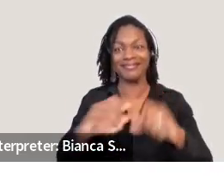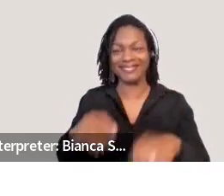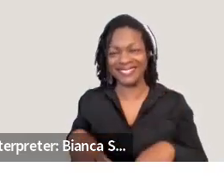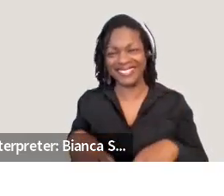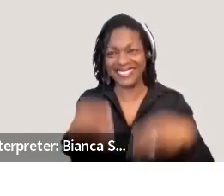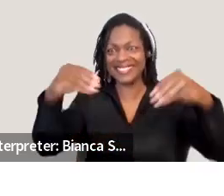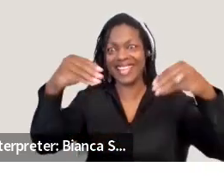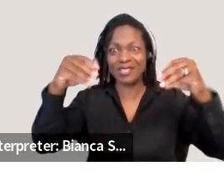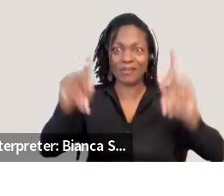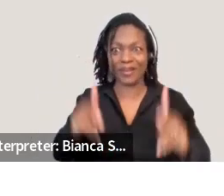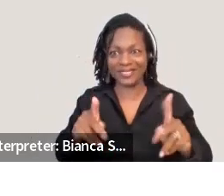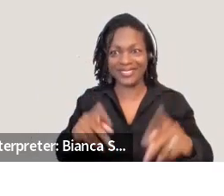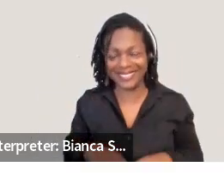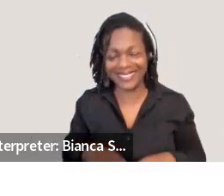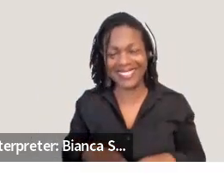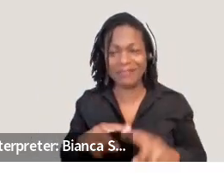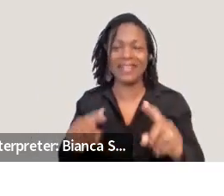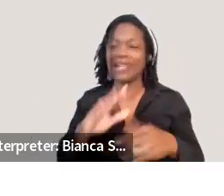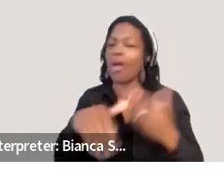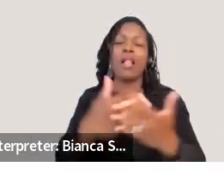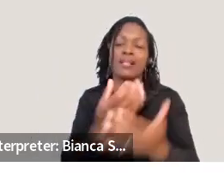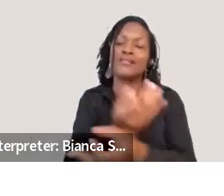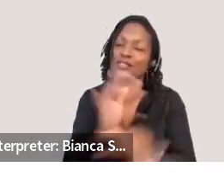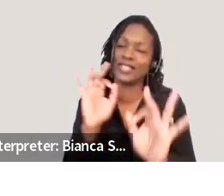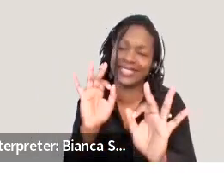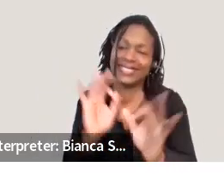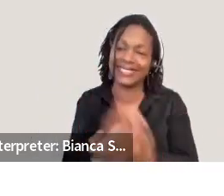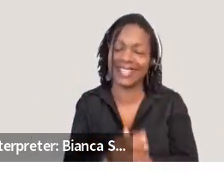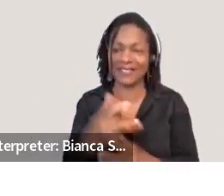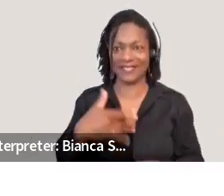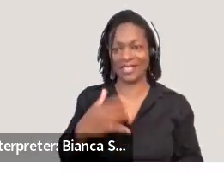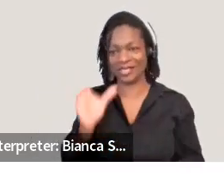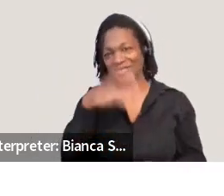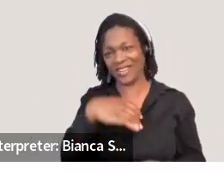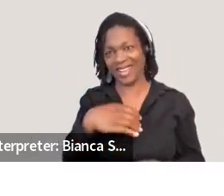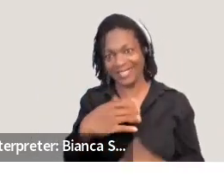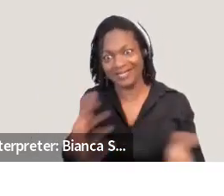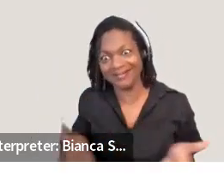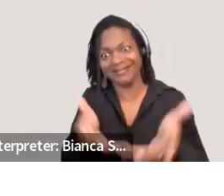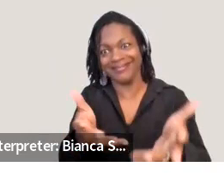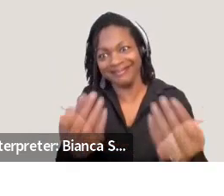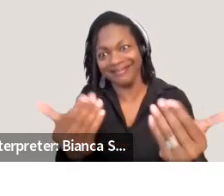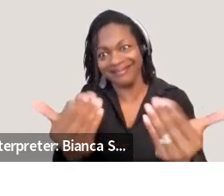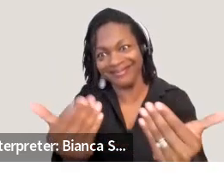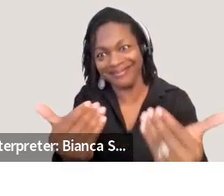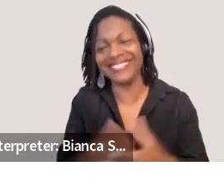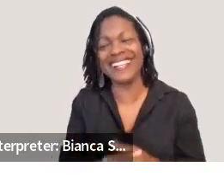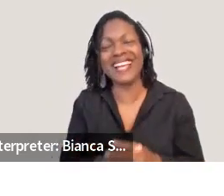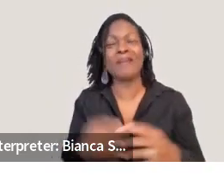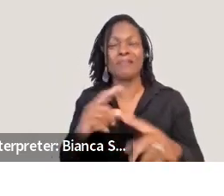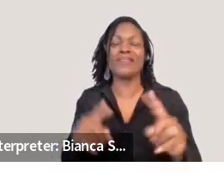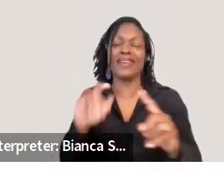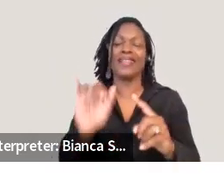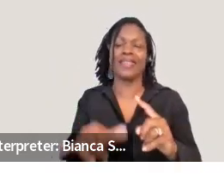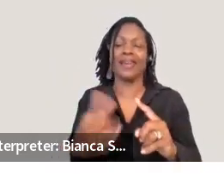selling, but I always feel strange pushing like this, but we know that people need help, and we're just hoping that we can get this